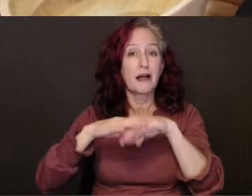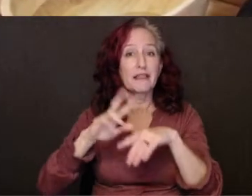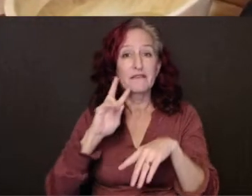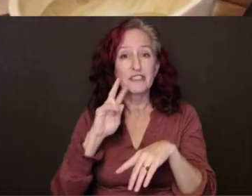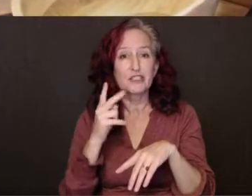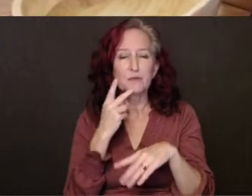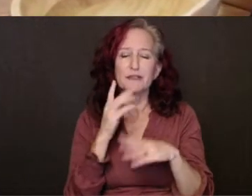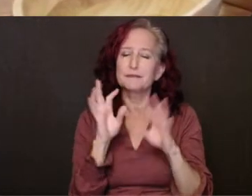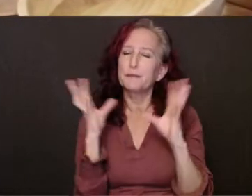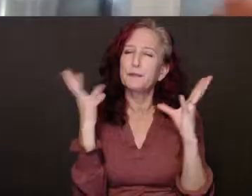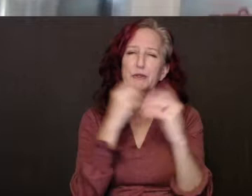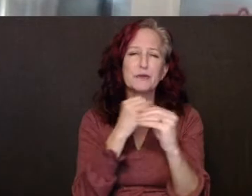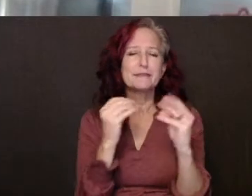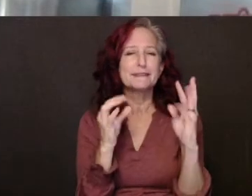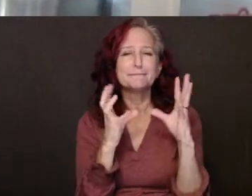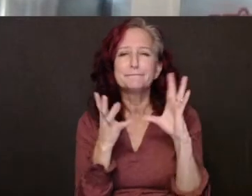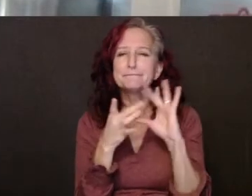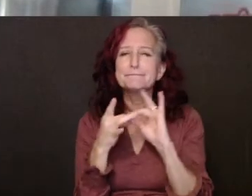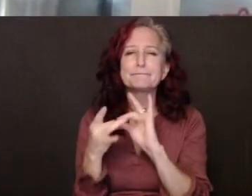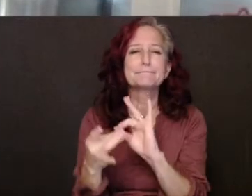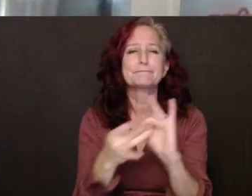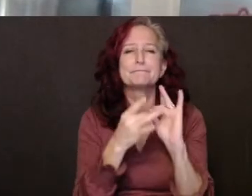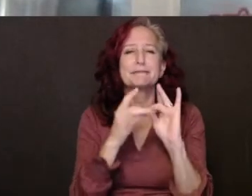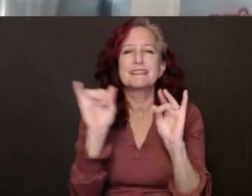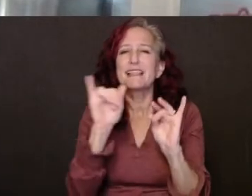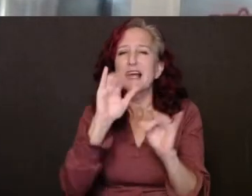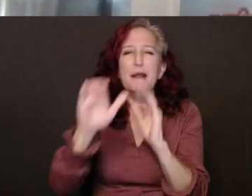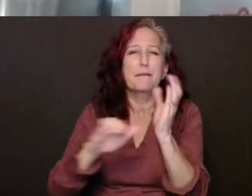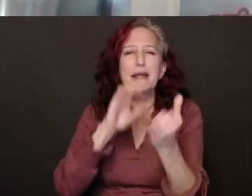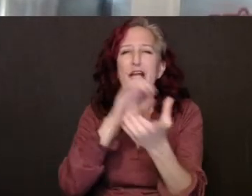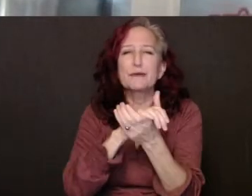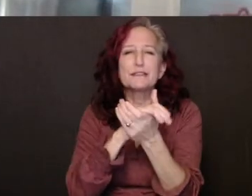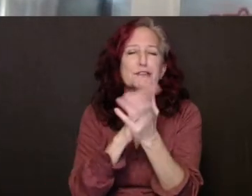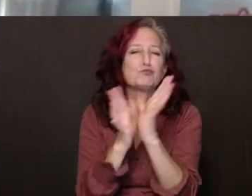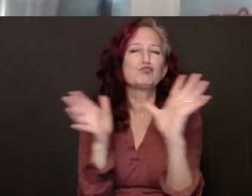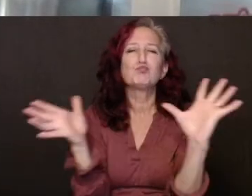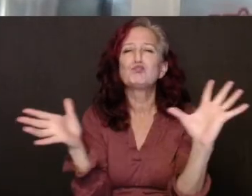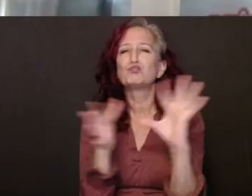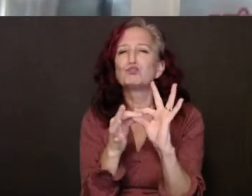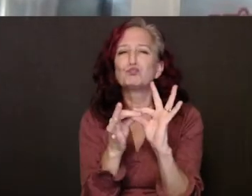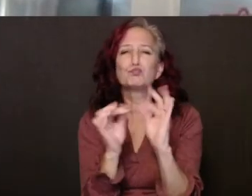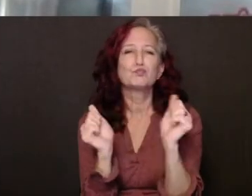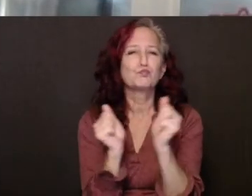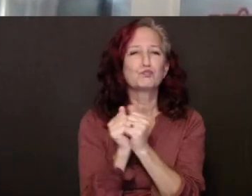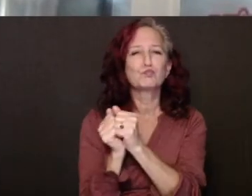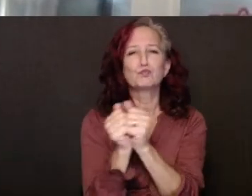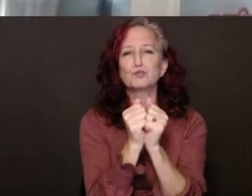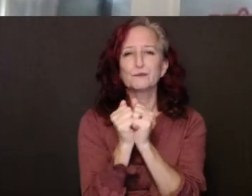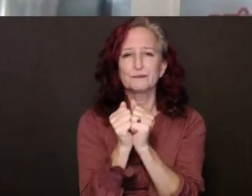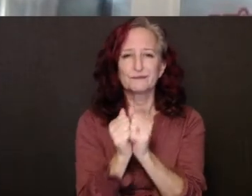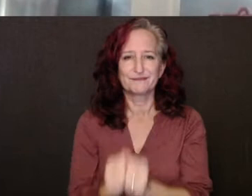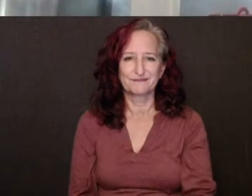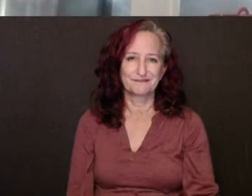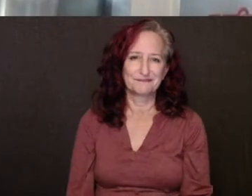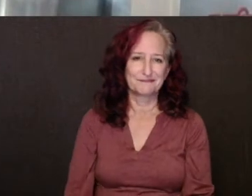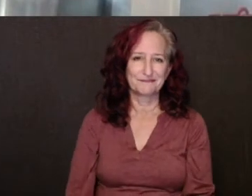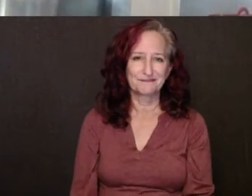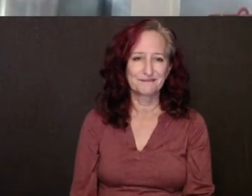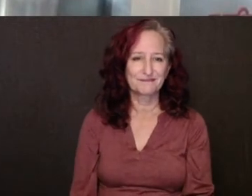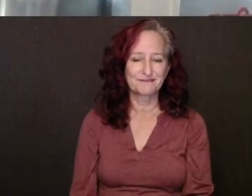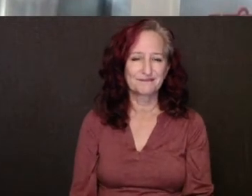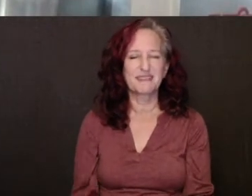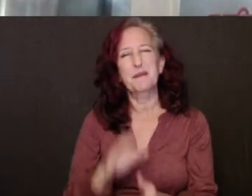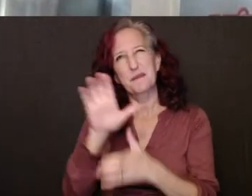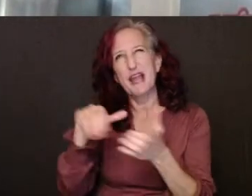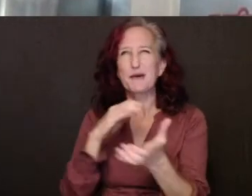it. And you might say, oh, wow, tablespoon. But actually the salt, and when it hits the vegetables, it actually